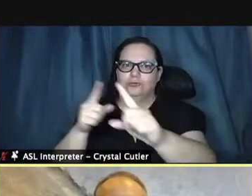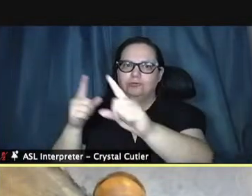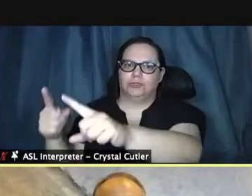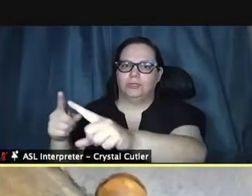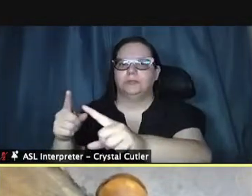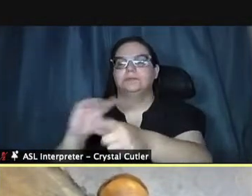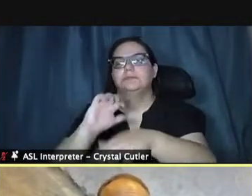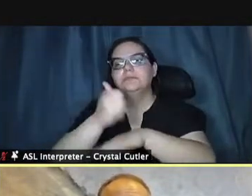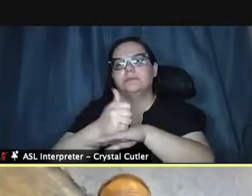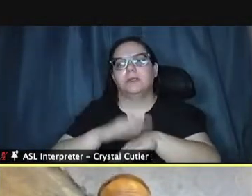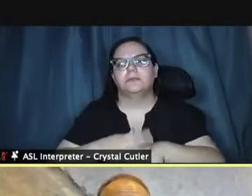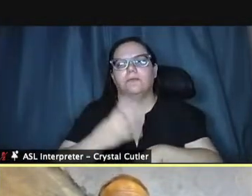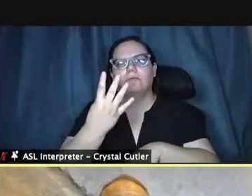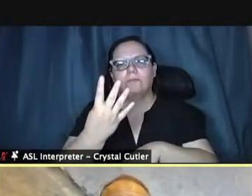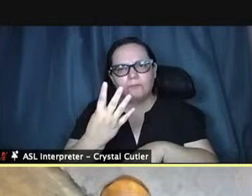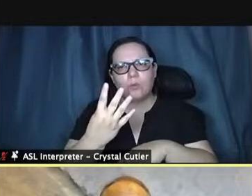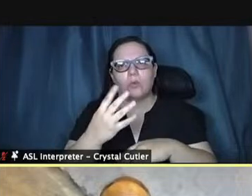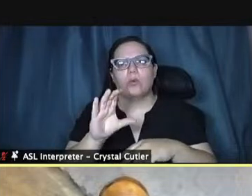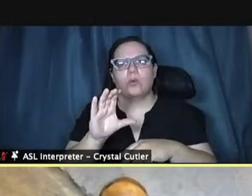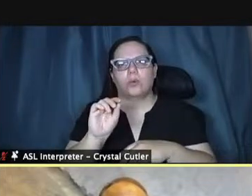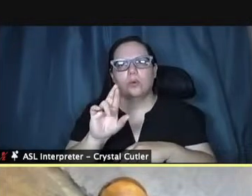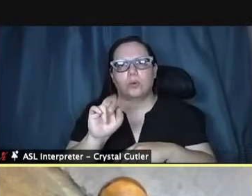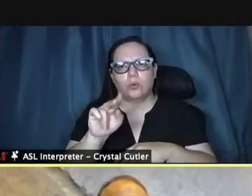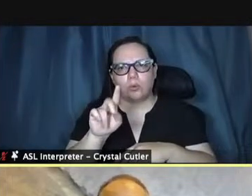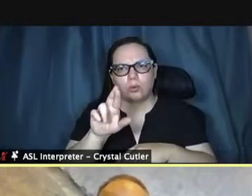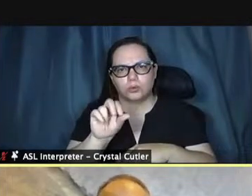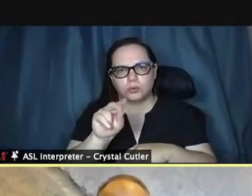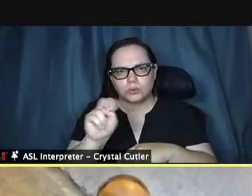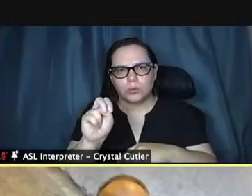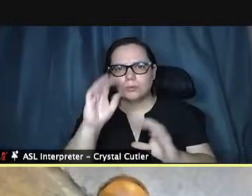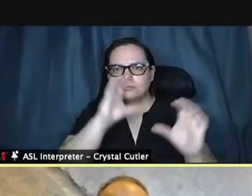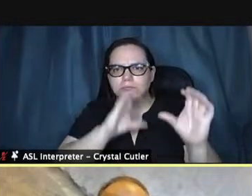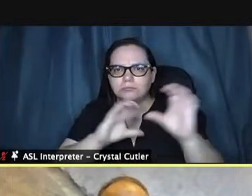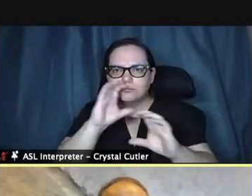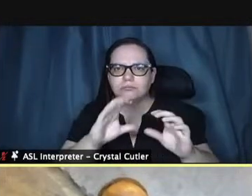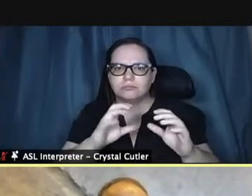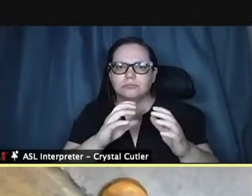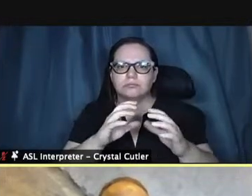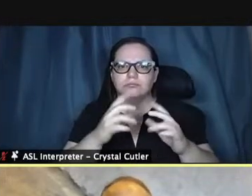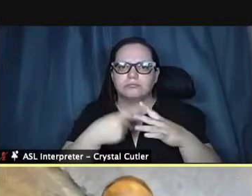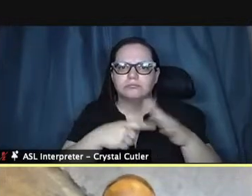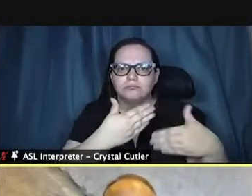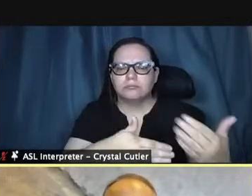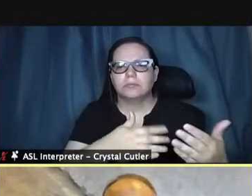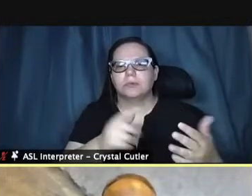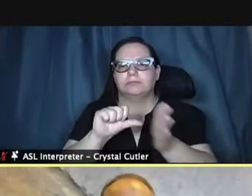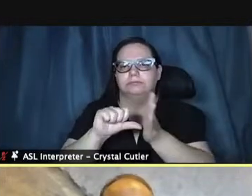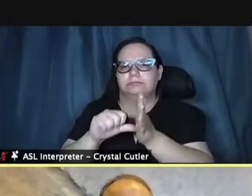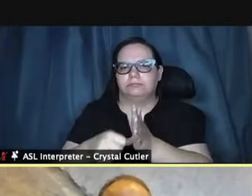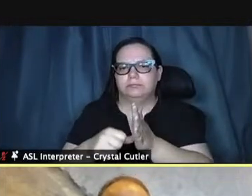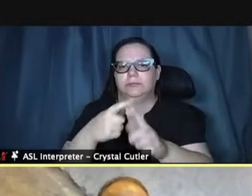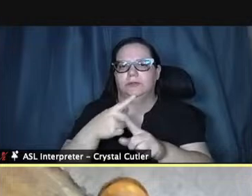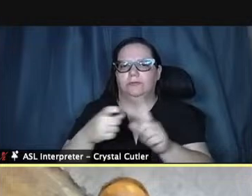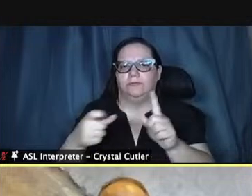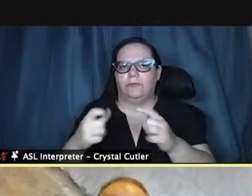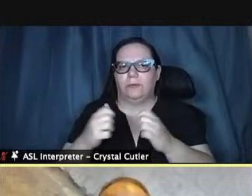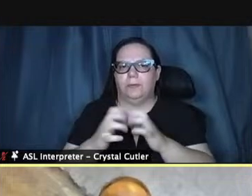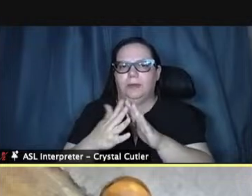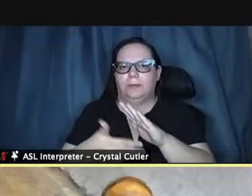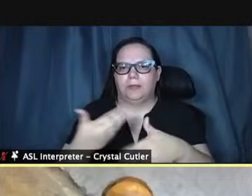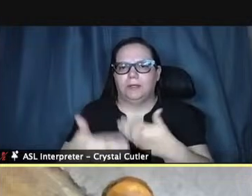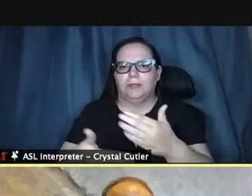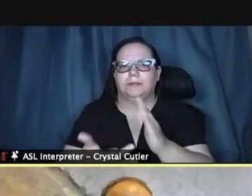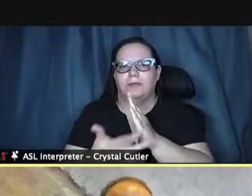cornerstone exploration campaigns and underpinned by enabling technology and the utilization and science actions that